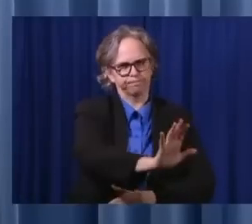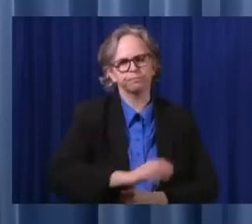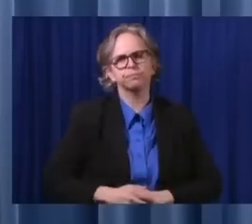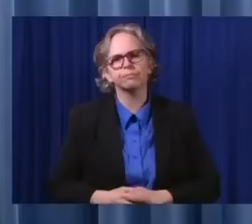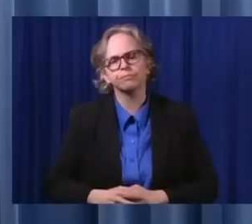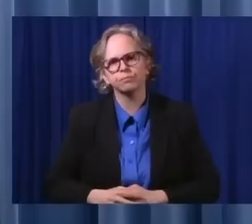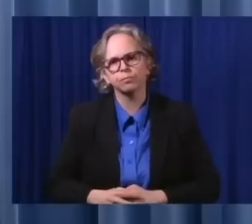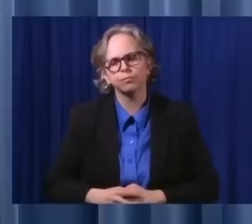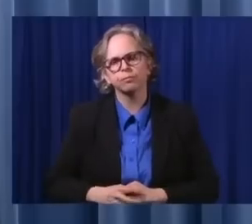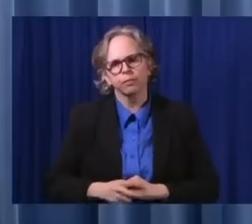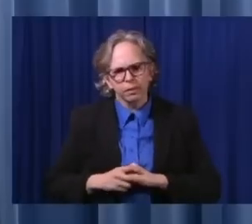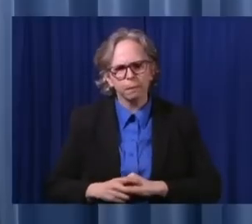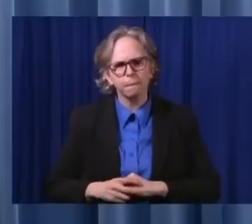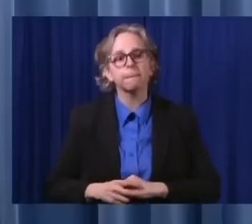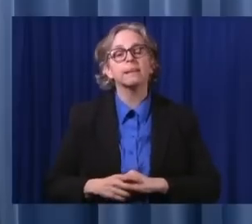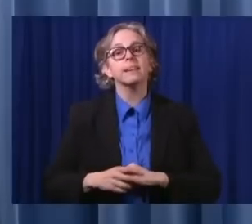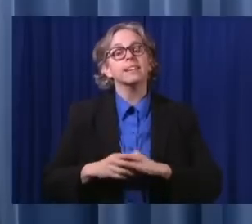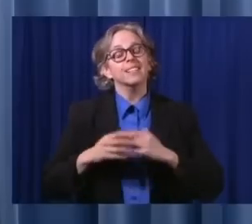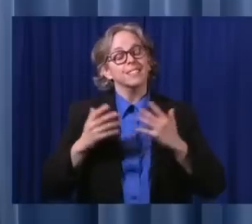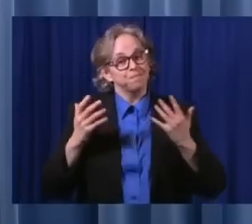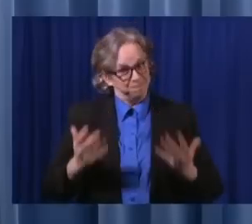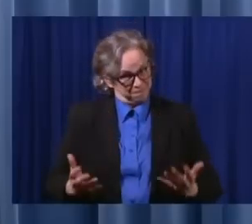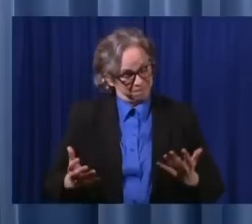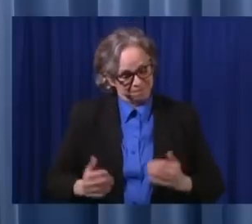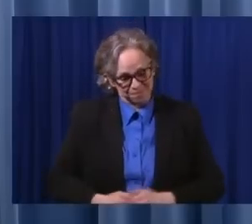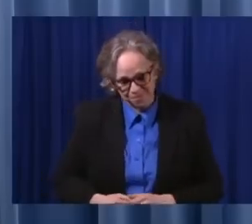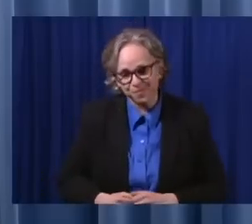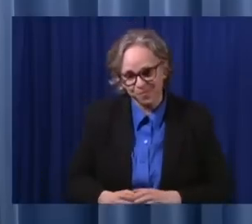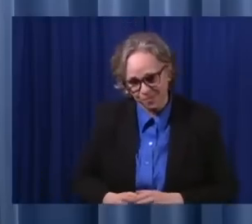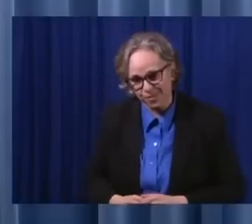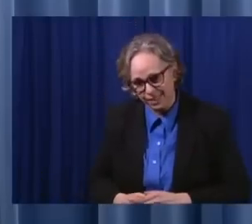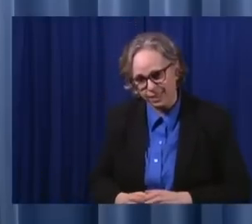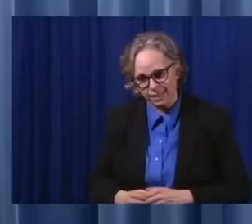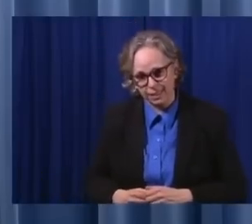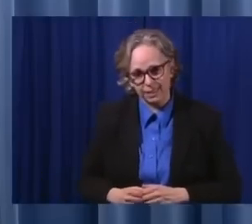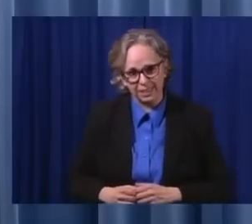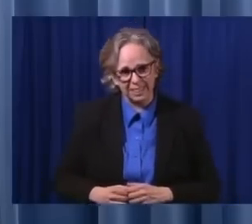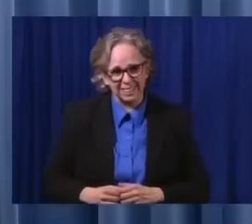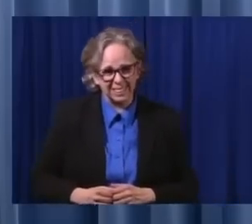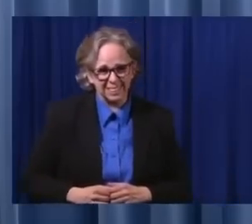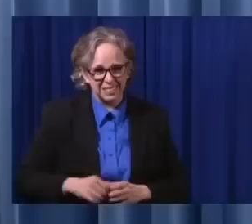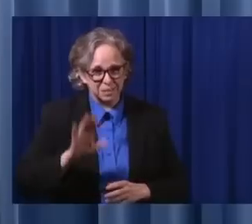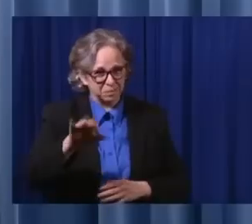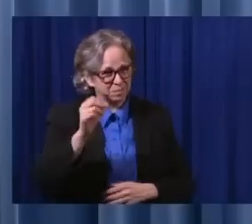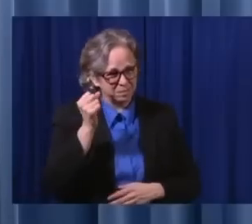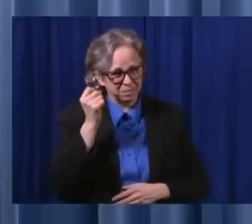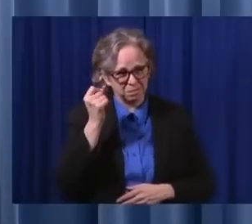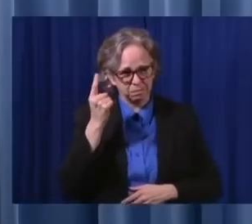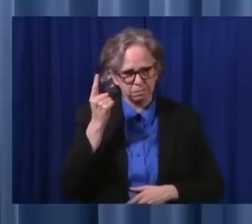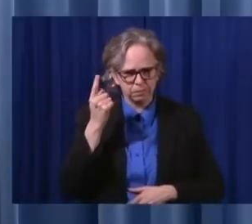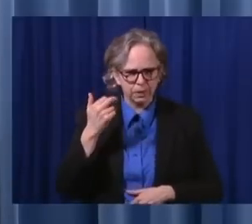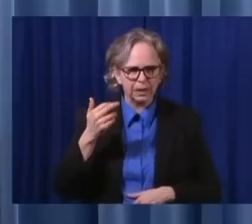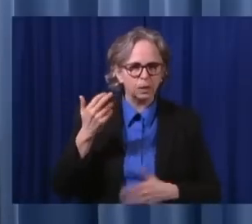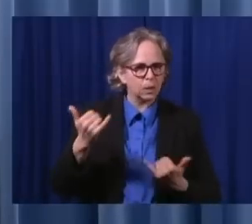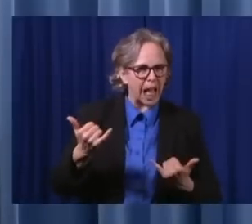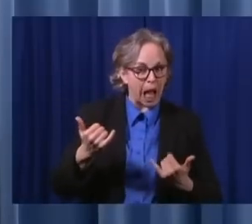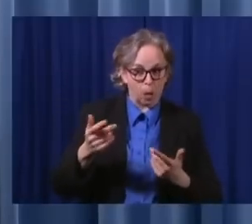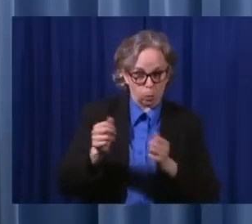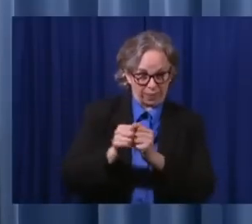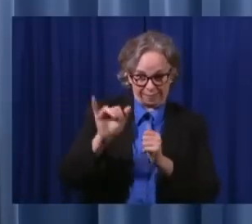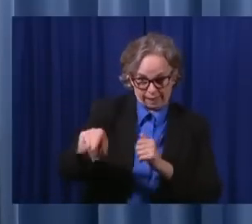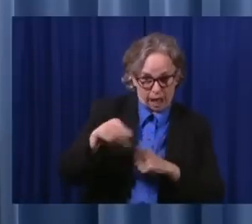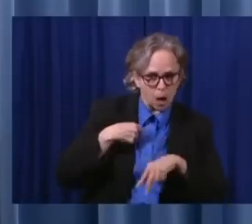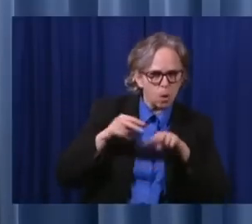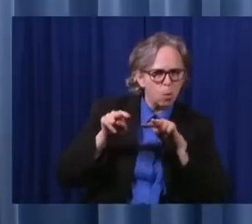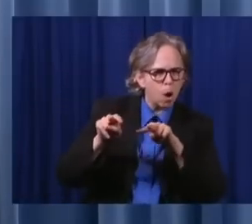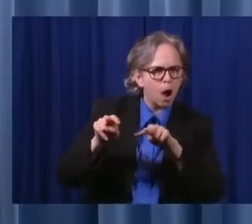Let me just conclude that we will continue to examine, monitor, and adjust as carefully and thoughtfully as we can as we